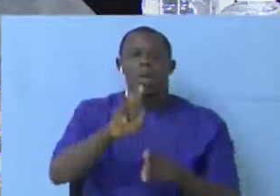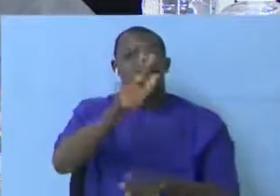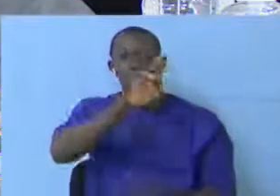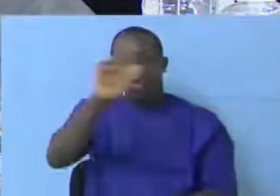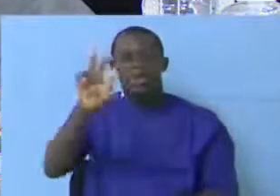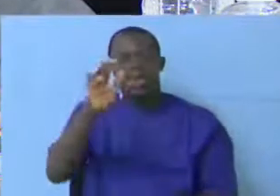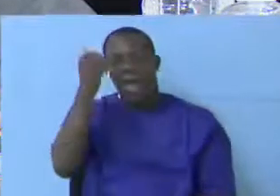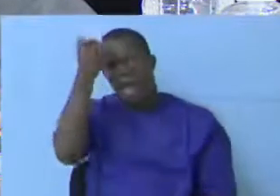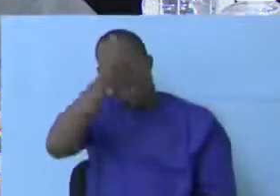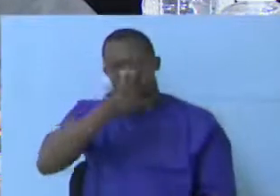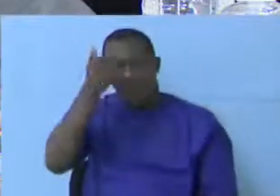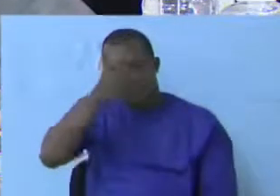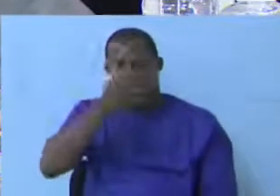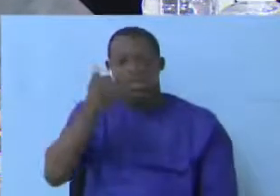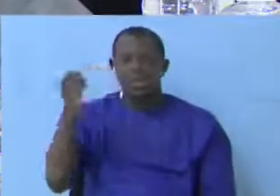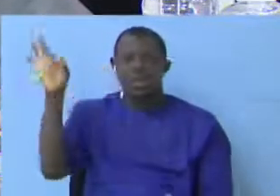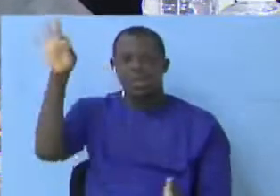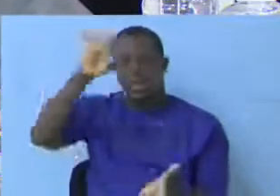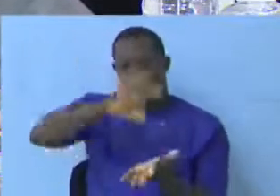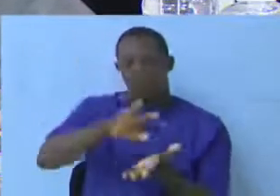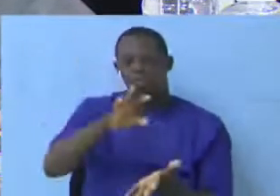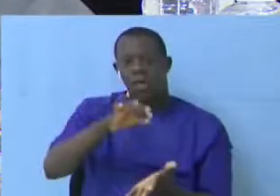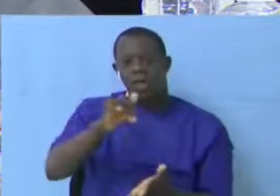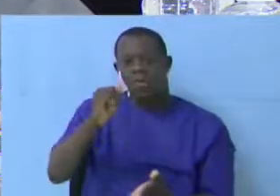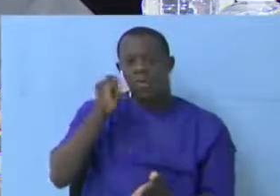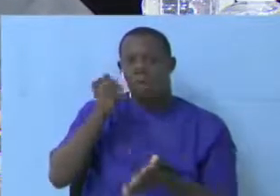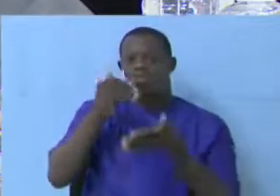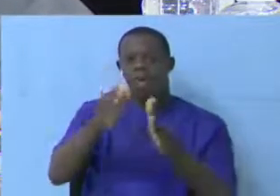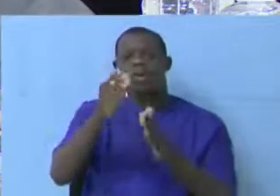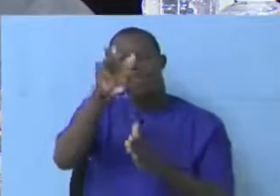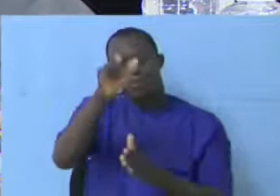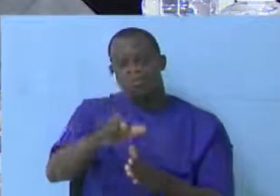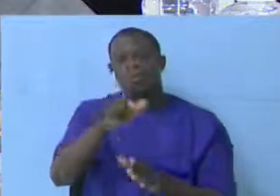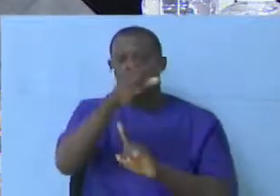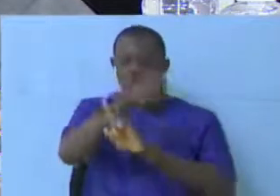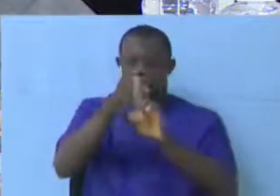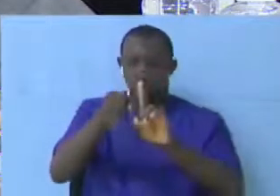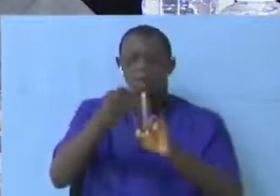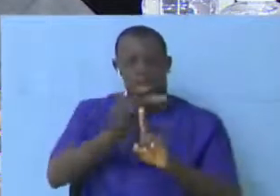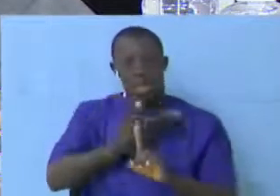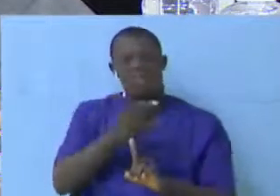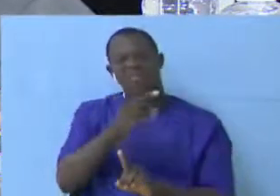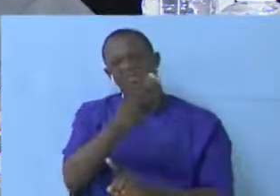situation. I have a few questions in that area.